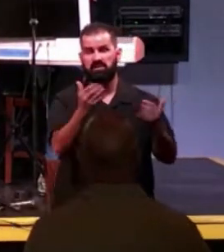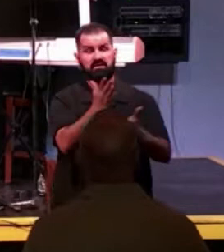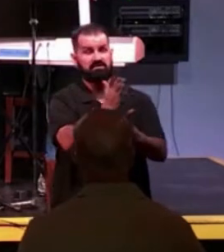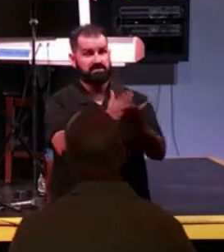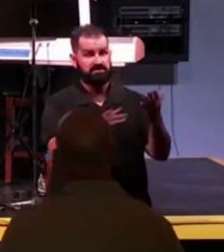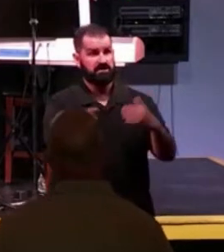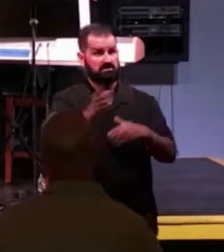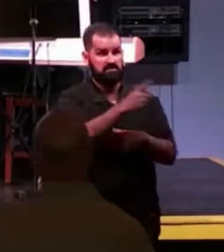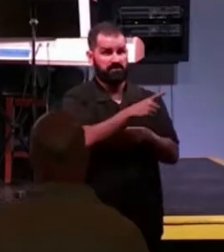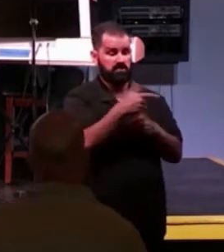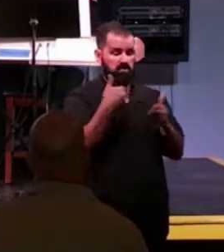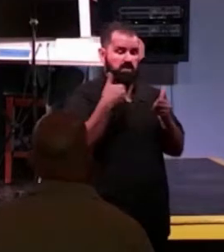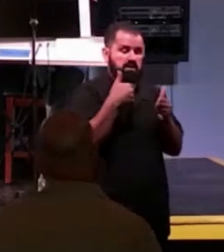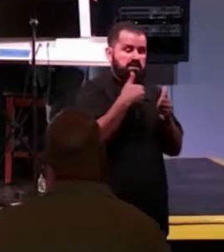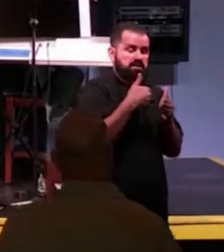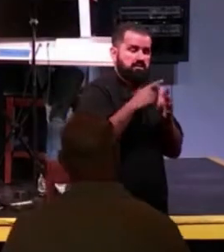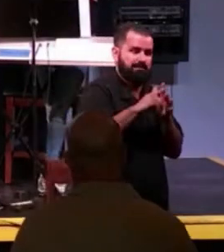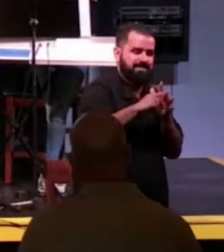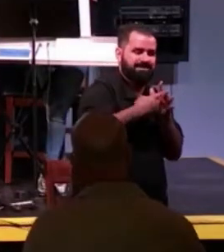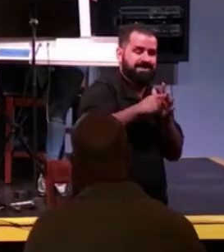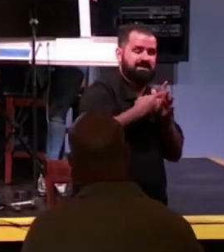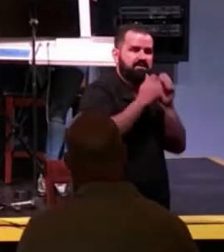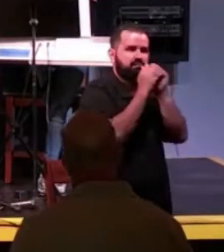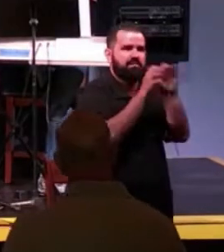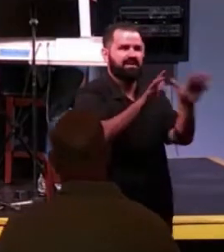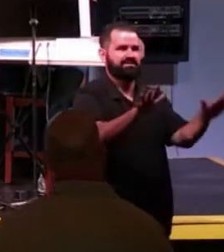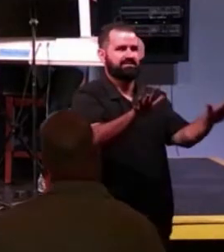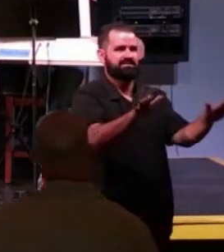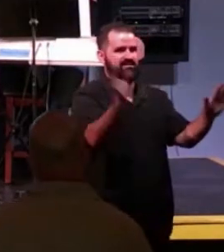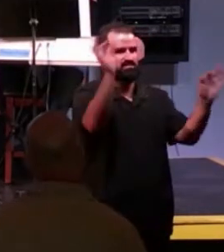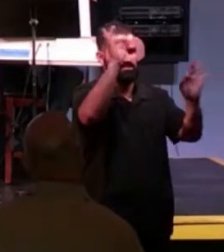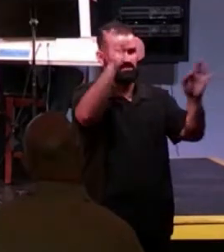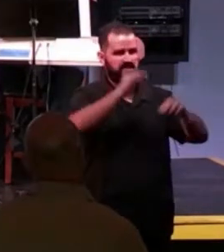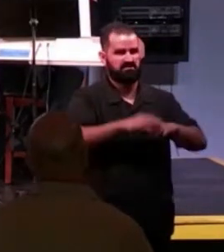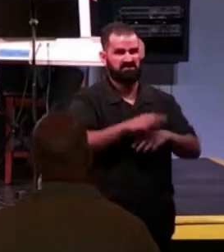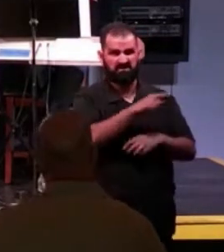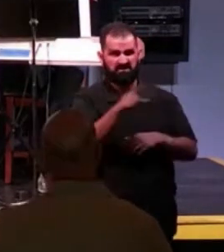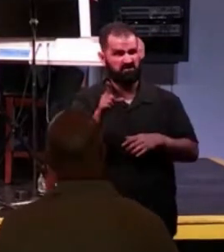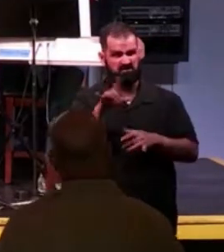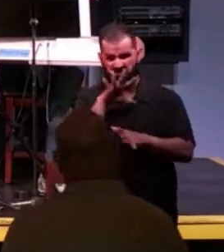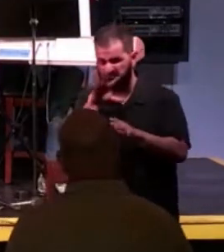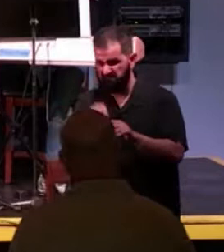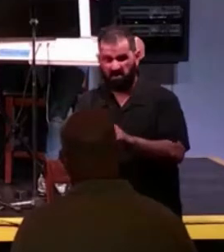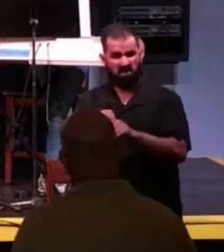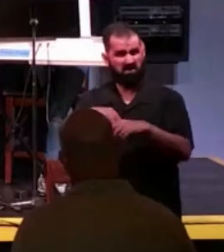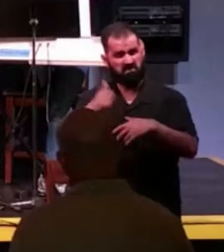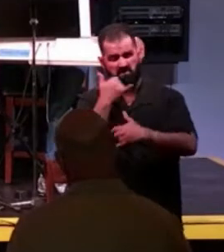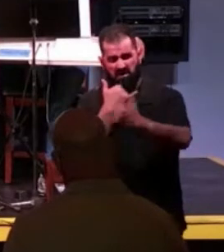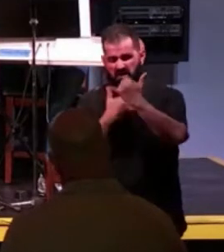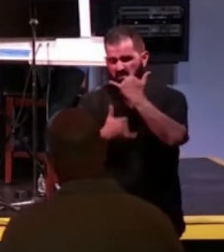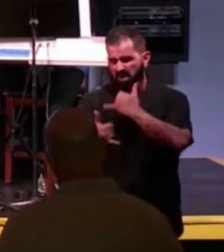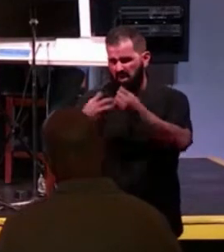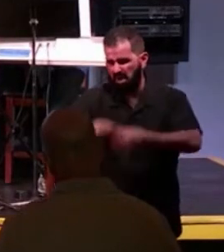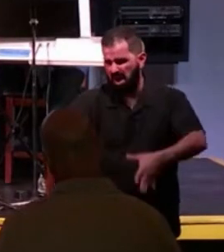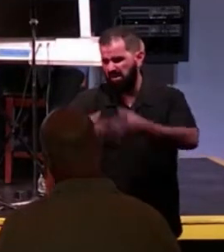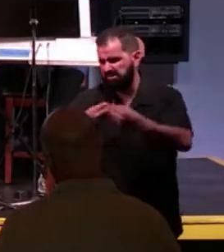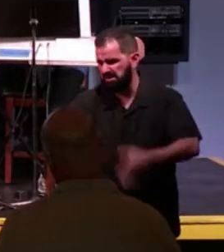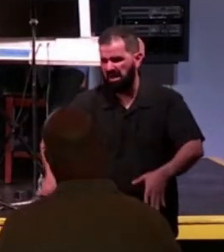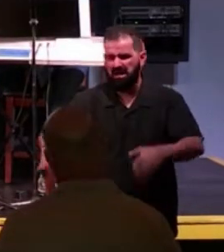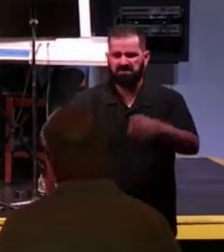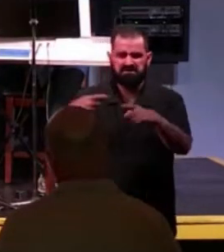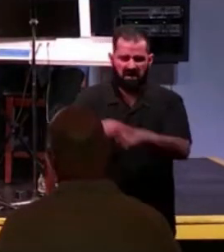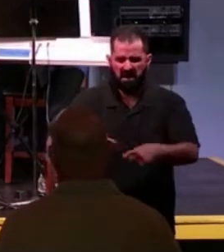in the beginning of your harvest and you don't know it. You've been so caught up in everything wrong and so caught up in